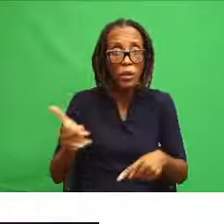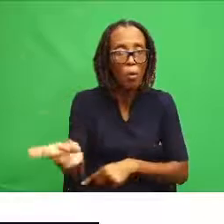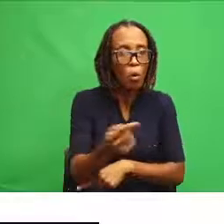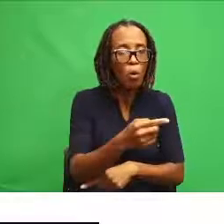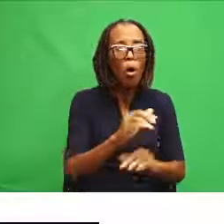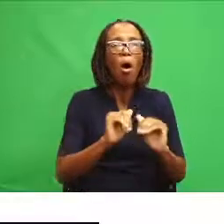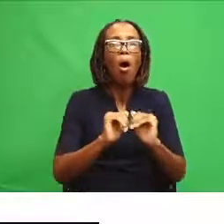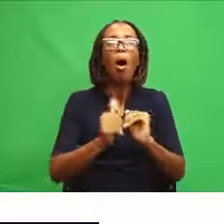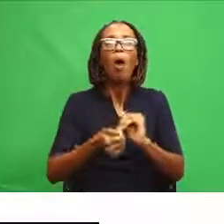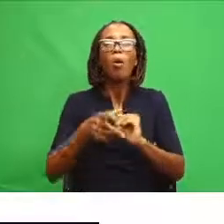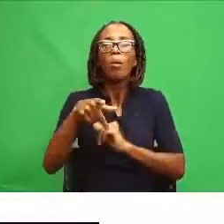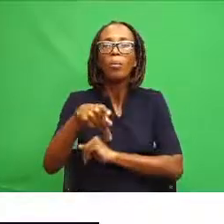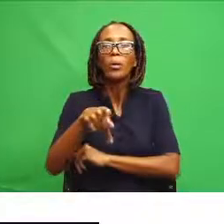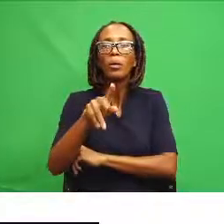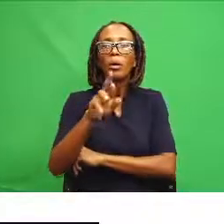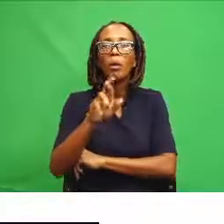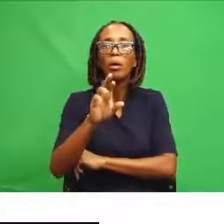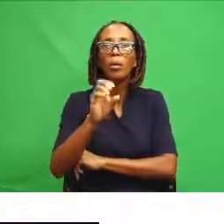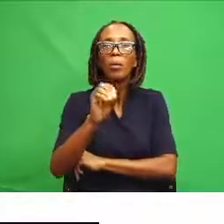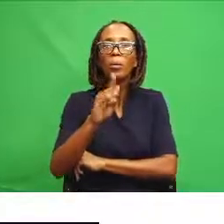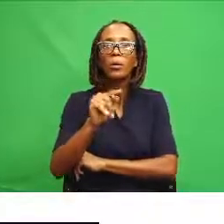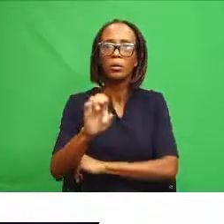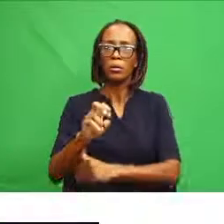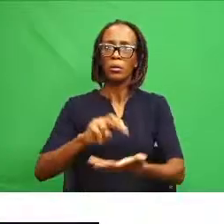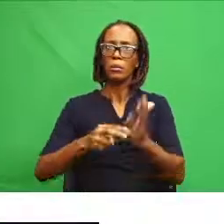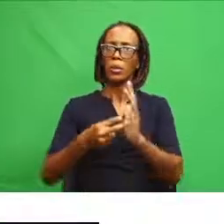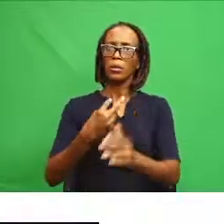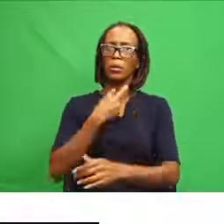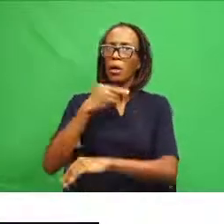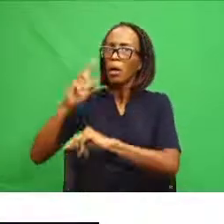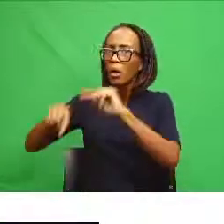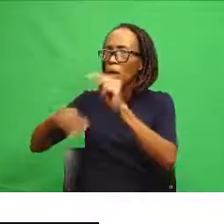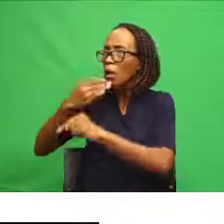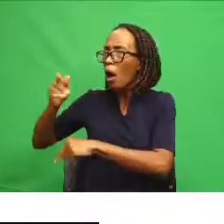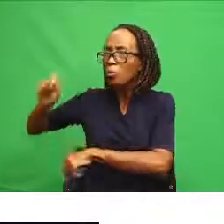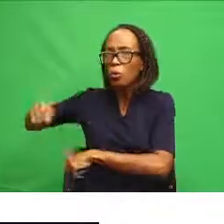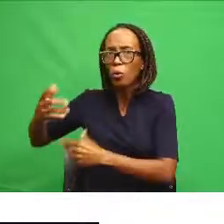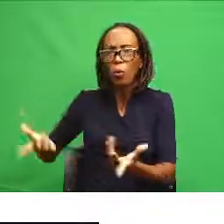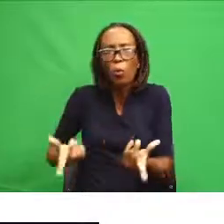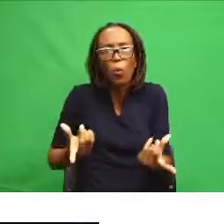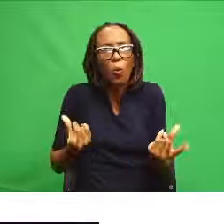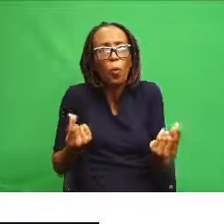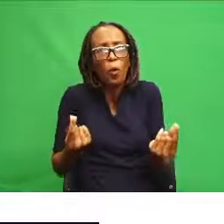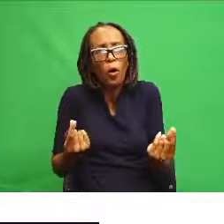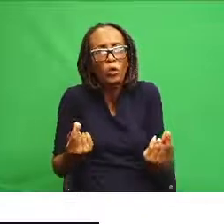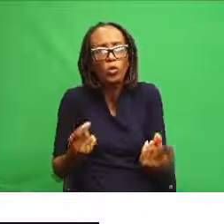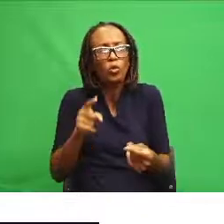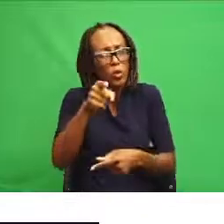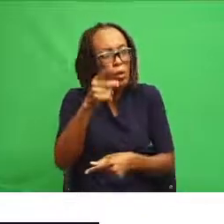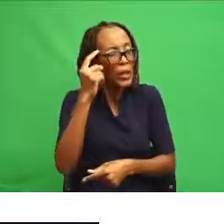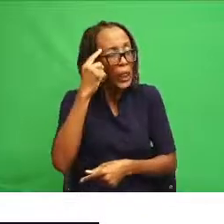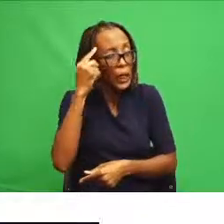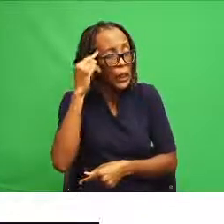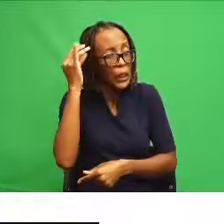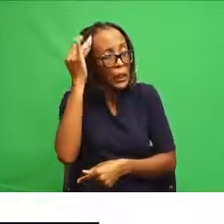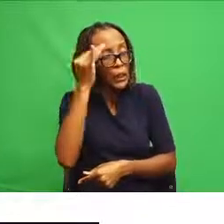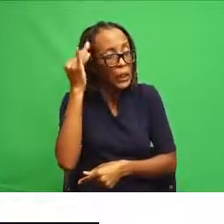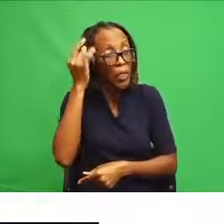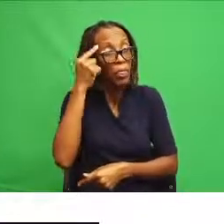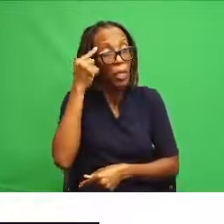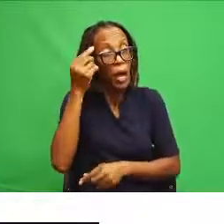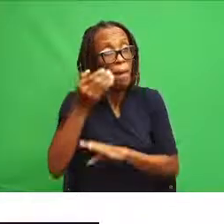probated. So you have a problem there immediately. So you need to give some thought